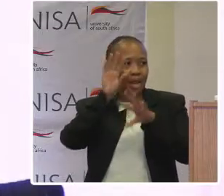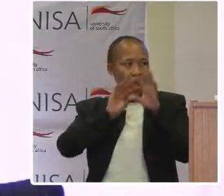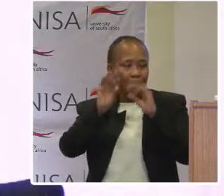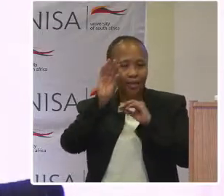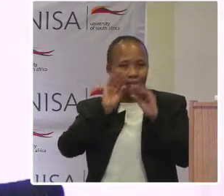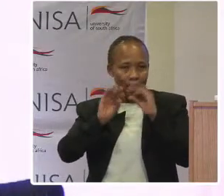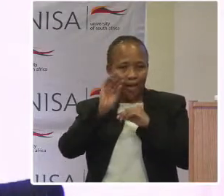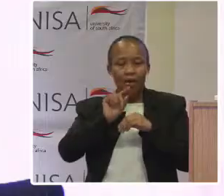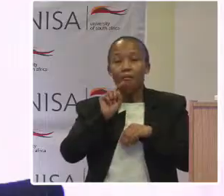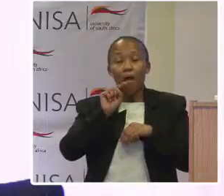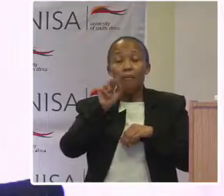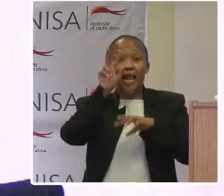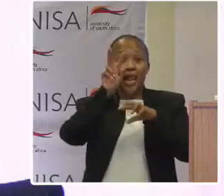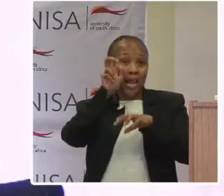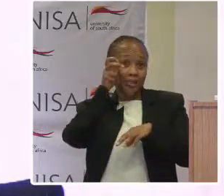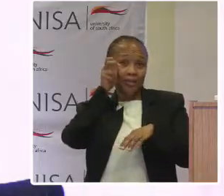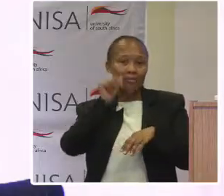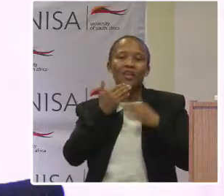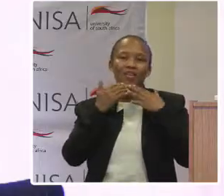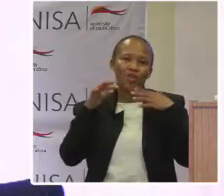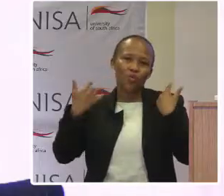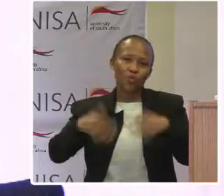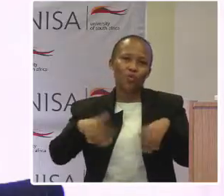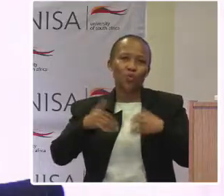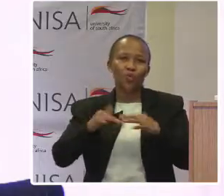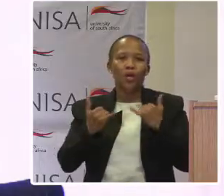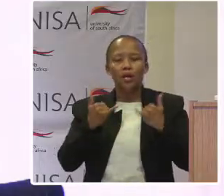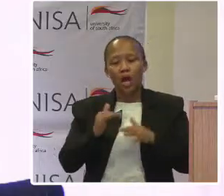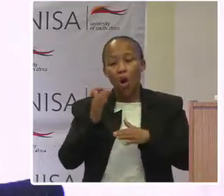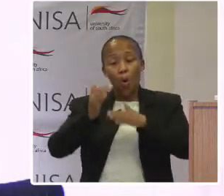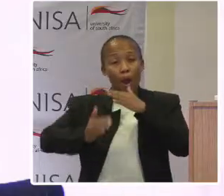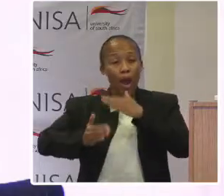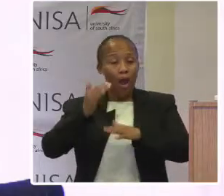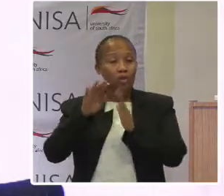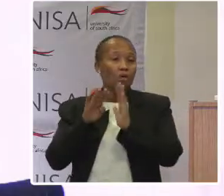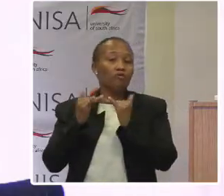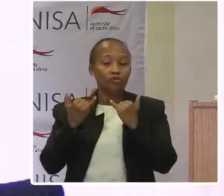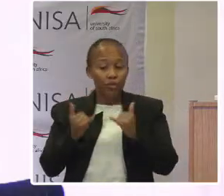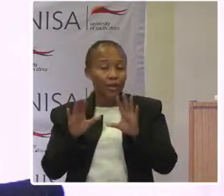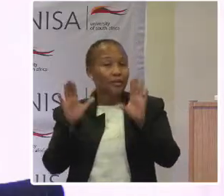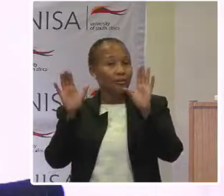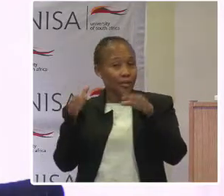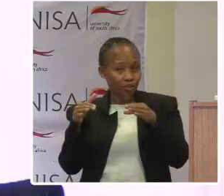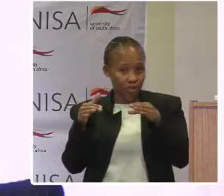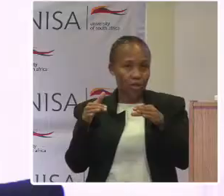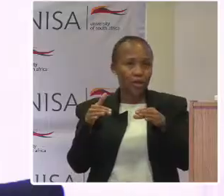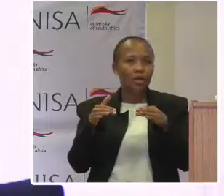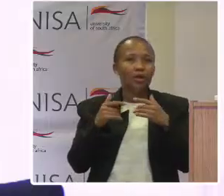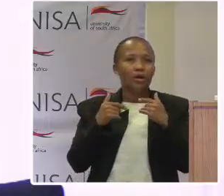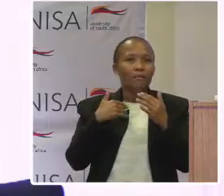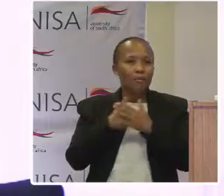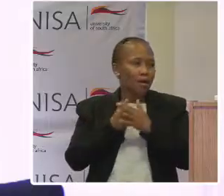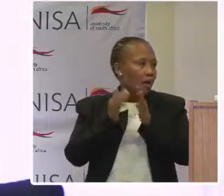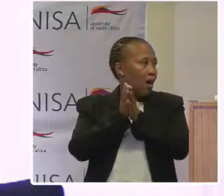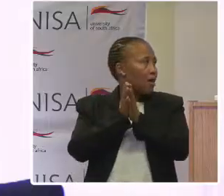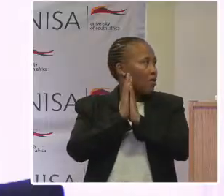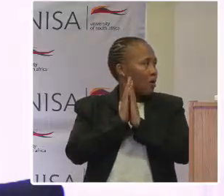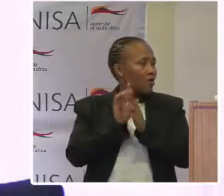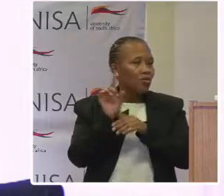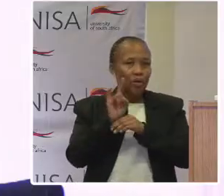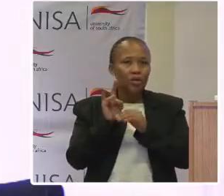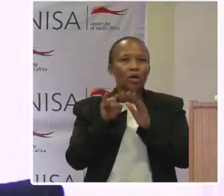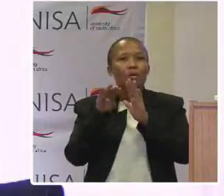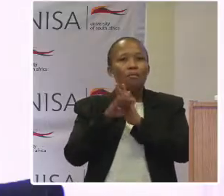producers of knowledge. Thank you very much. We have come to the end of this session. May I request our